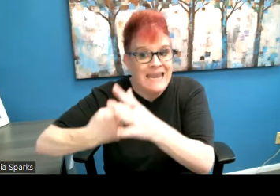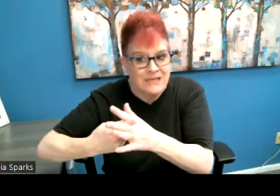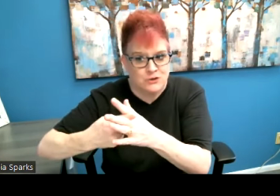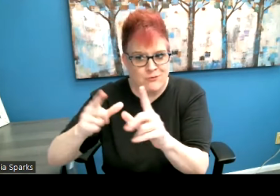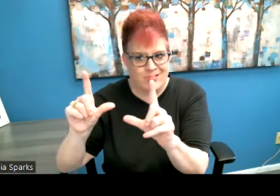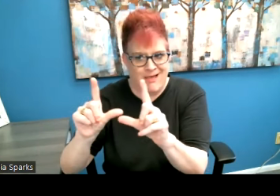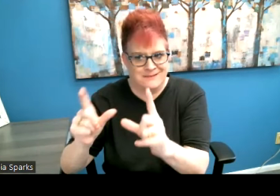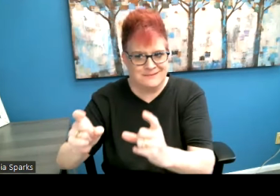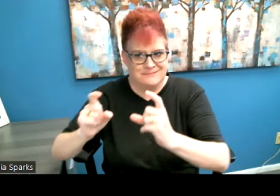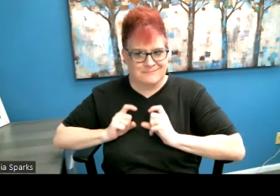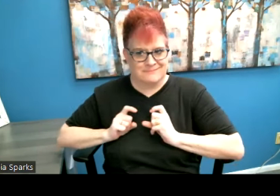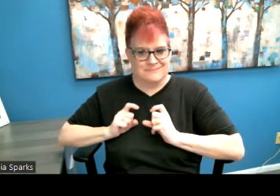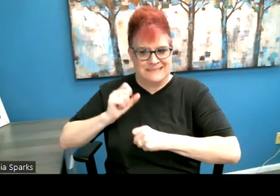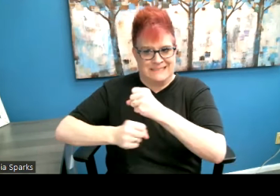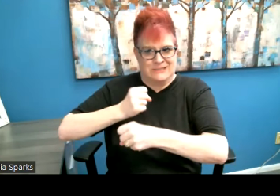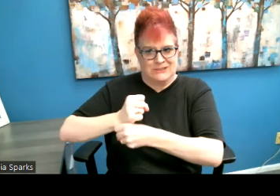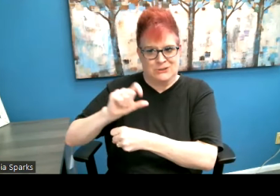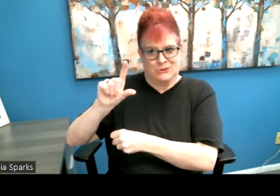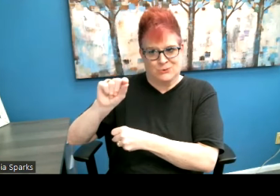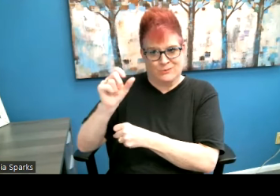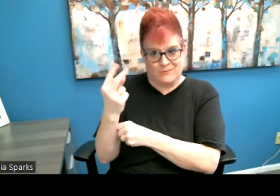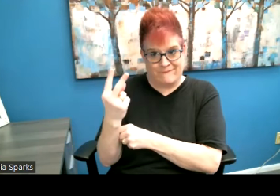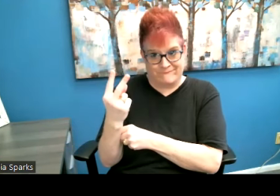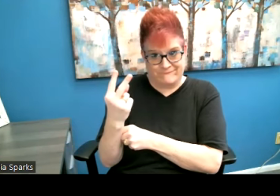granted initial license in 2012.